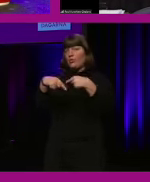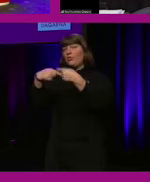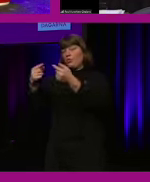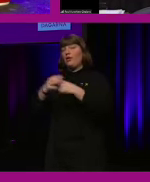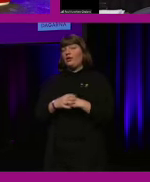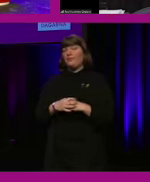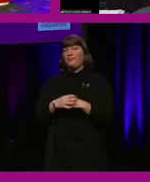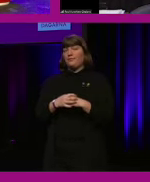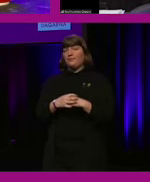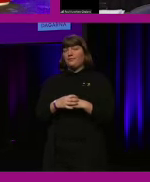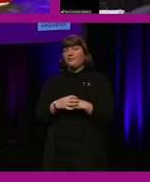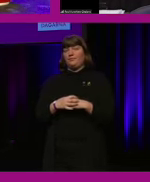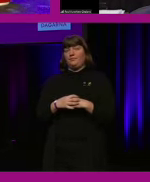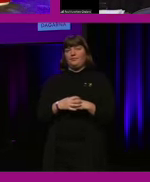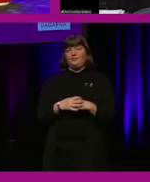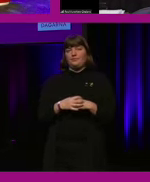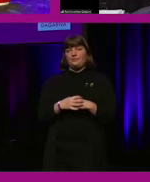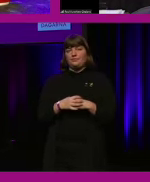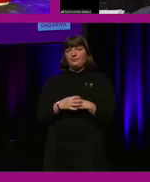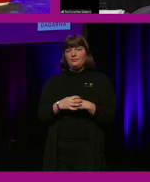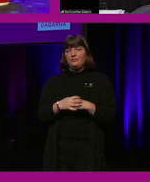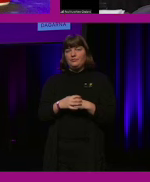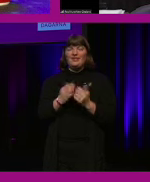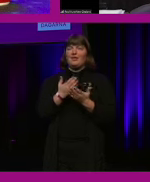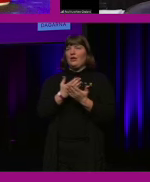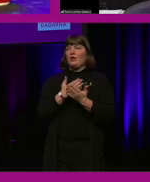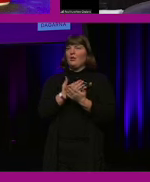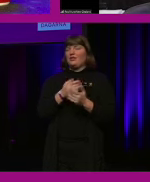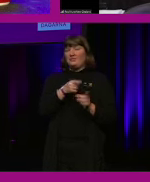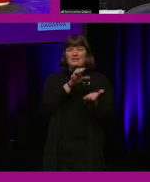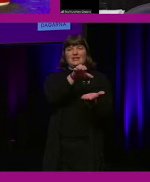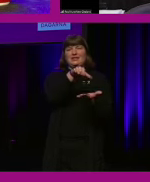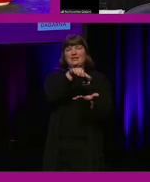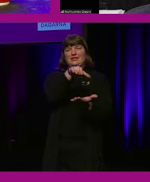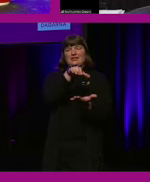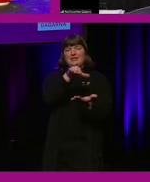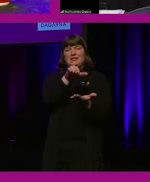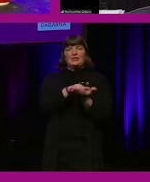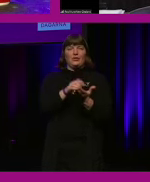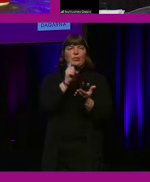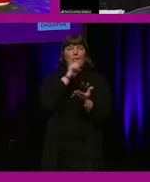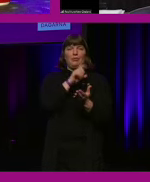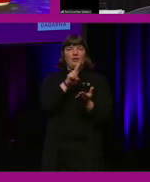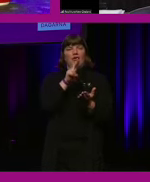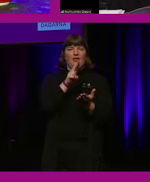status. And it's not yet been, their status hasn't yet been properly theorized,